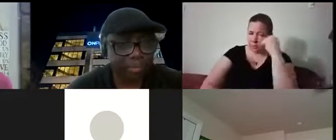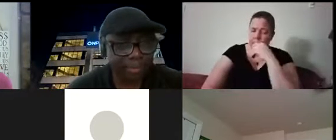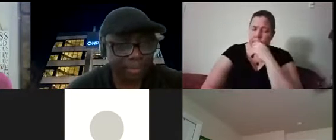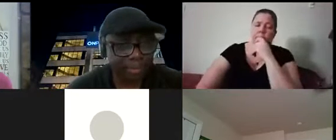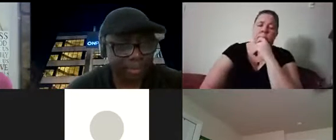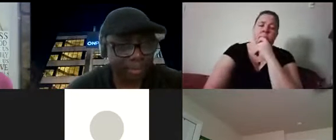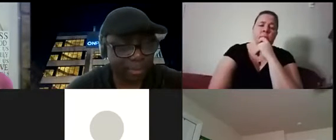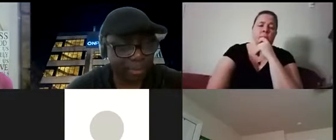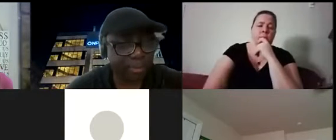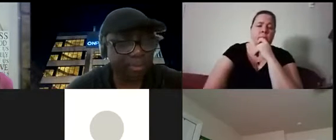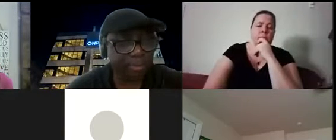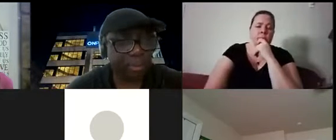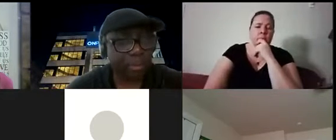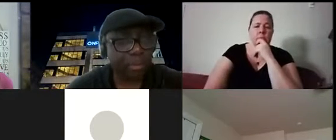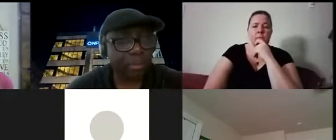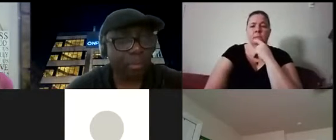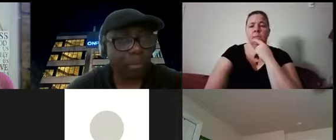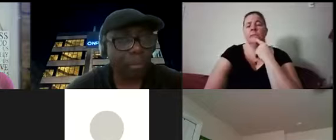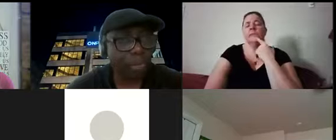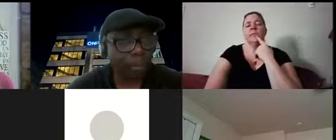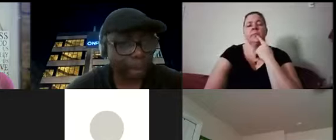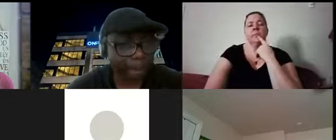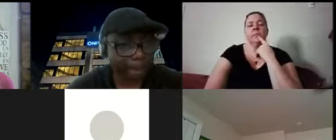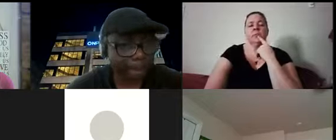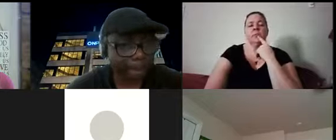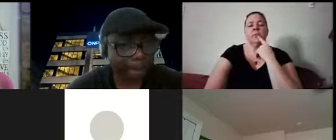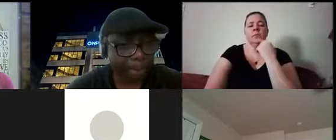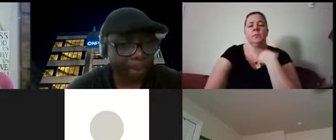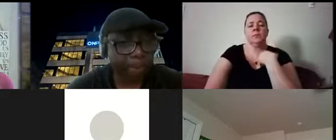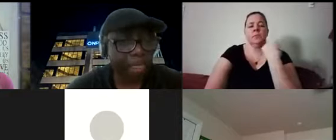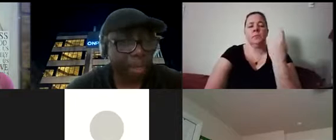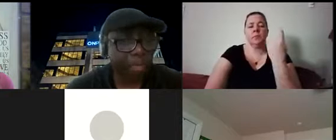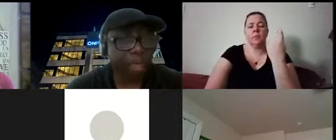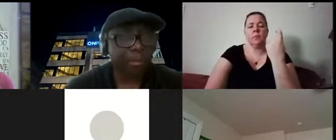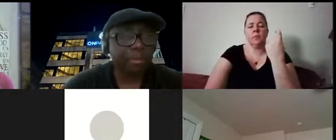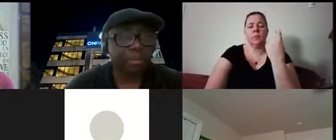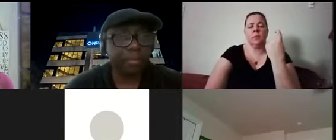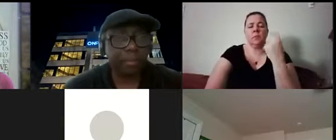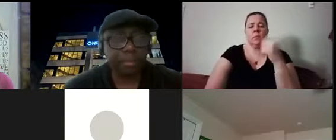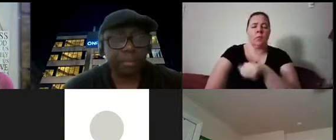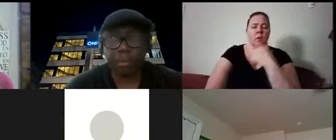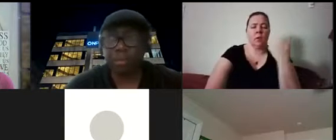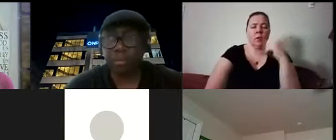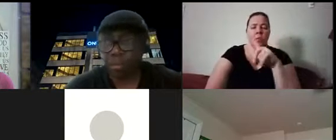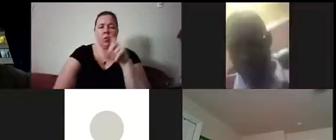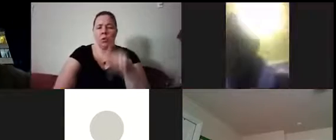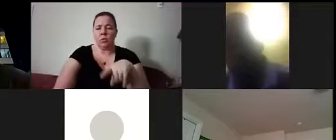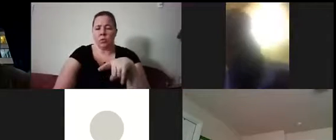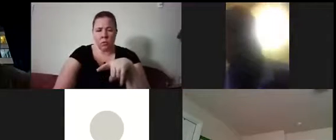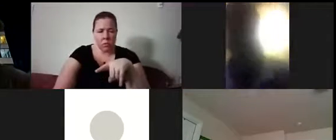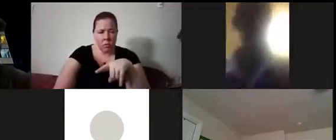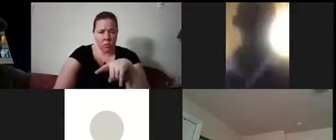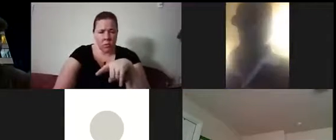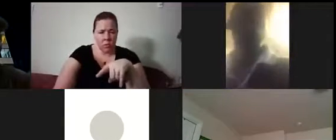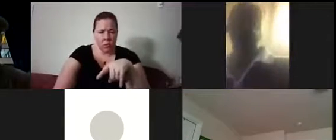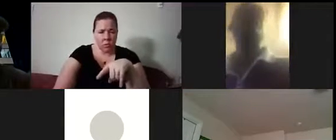Thank you, Mr. Obas. Thank you, Mr. Charles. Guys, I think we have one. Mr. Kanu is coming back with another question. Hello, Mr.